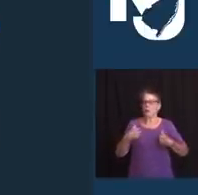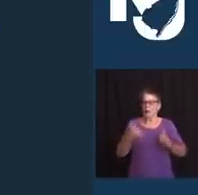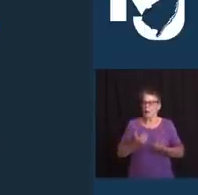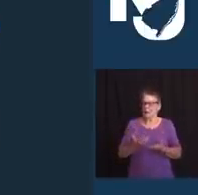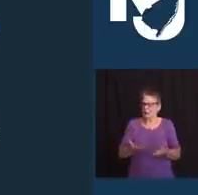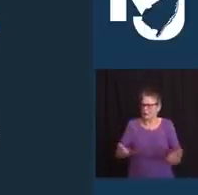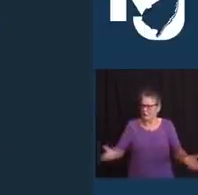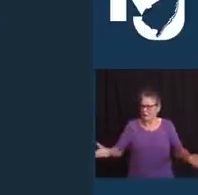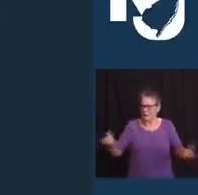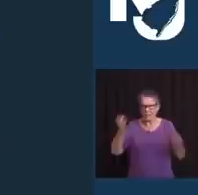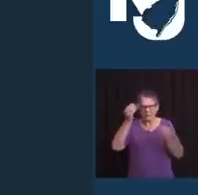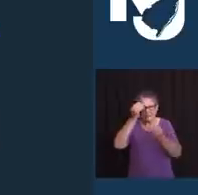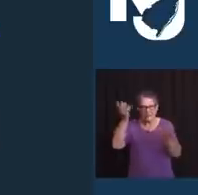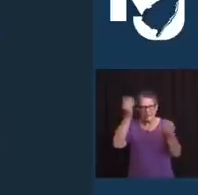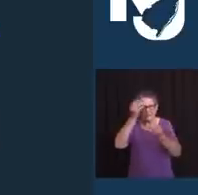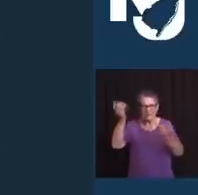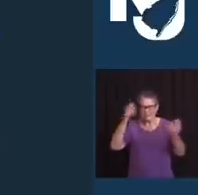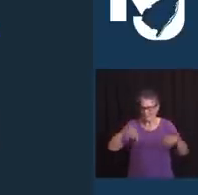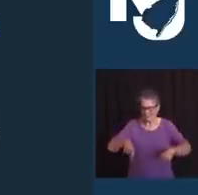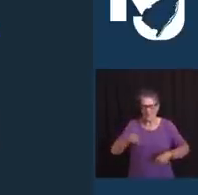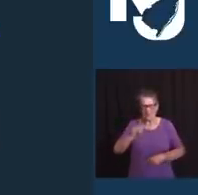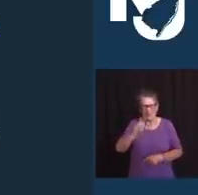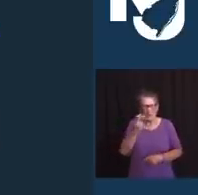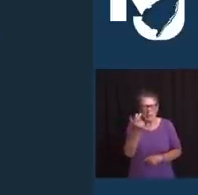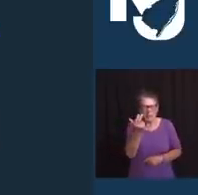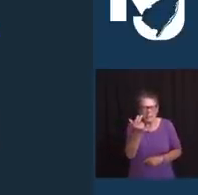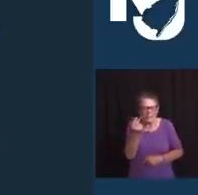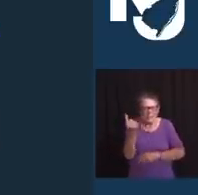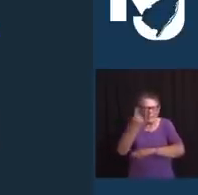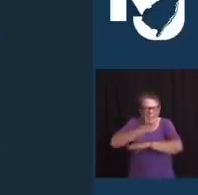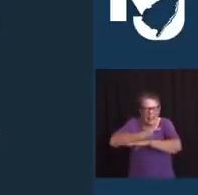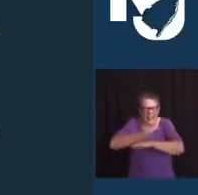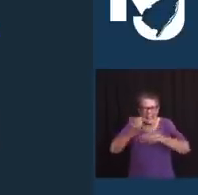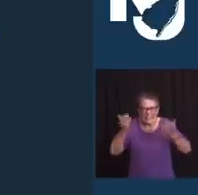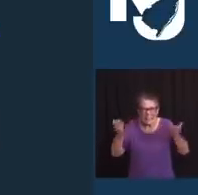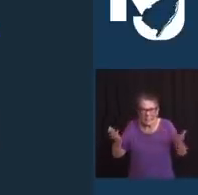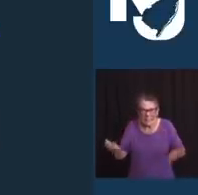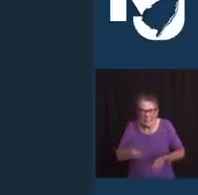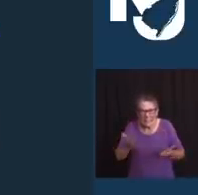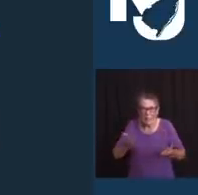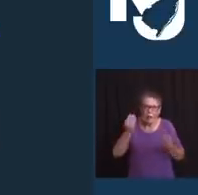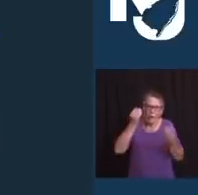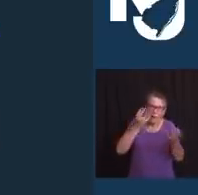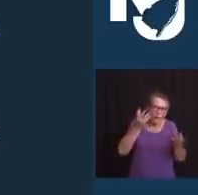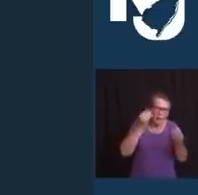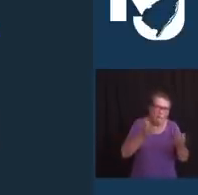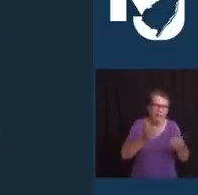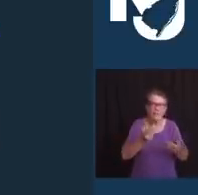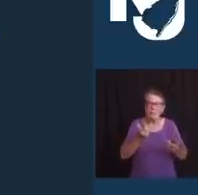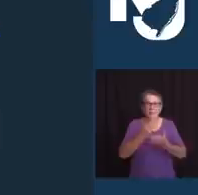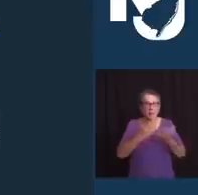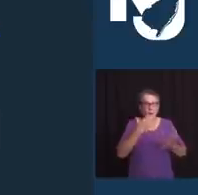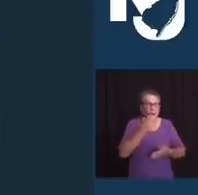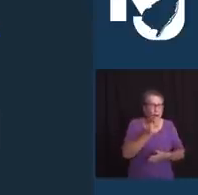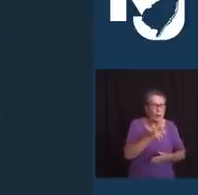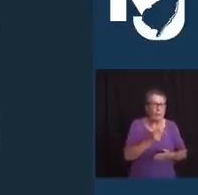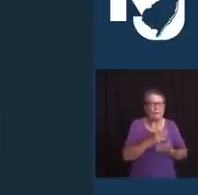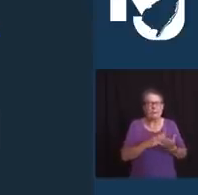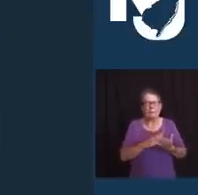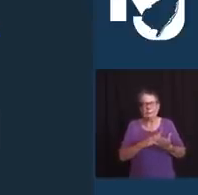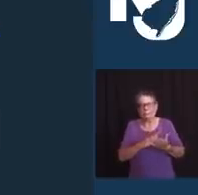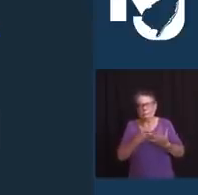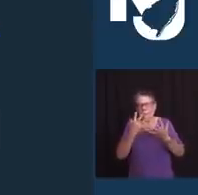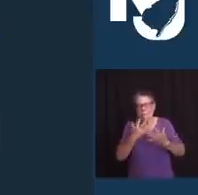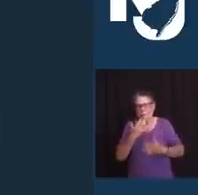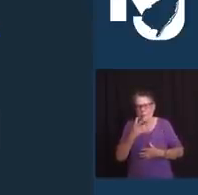the pandemic. Some days have had more good news than bad. Some days it's been the opposite. But